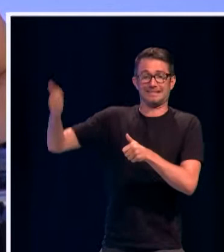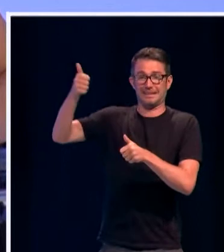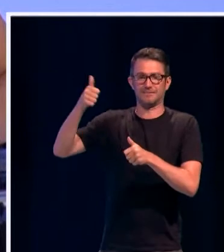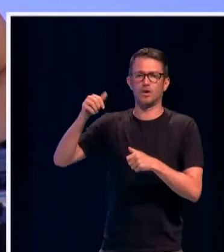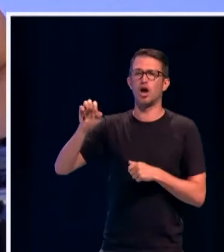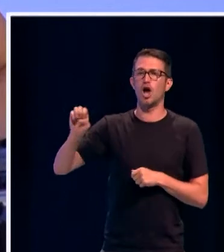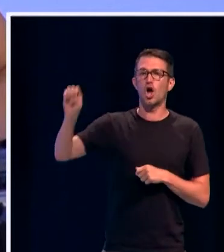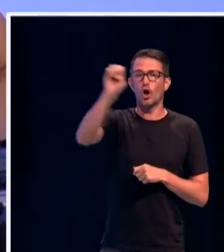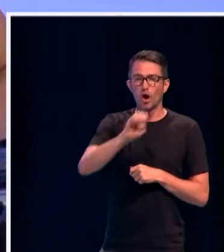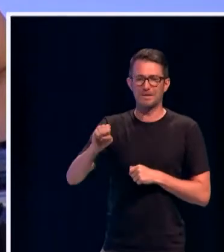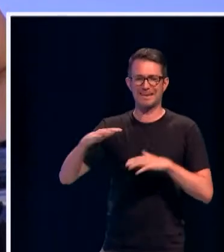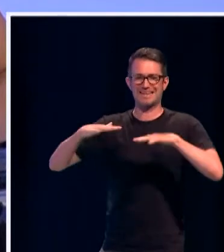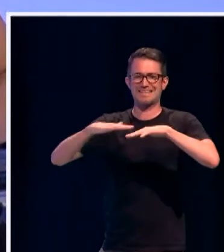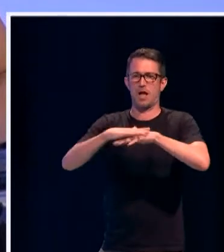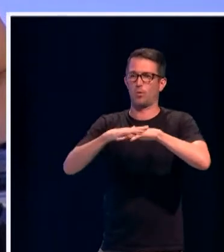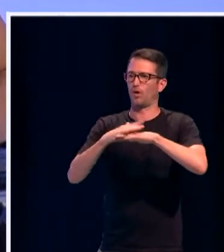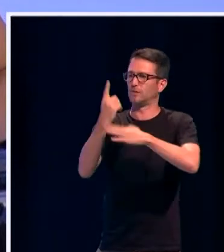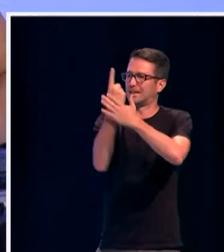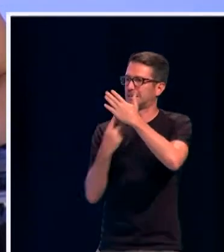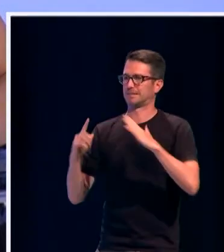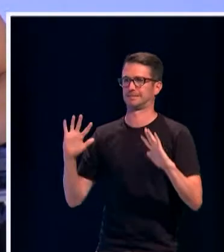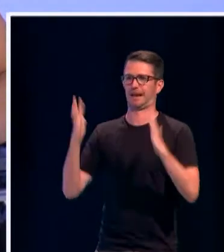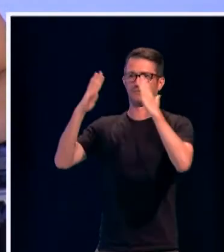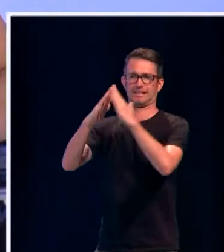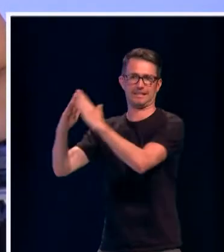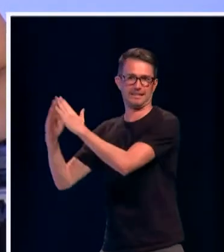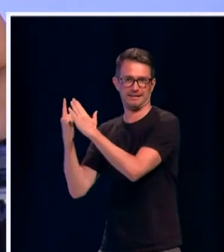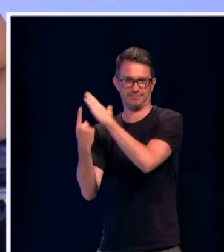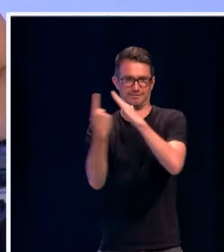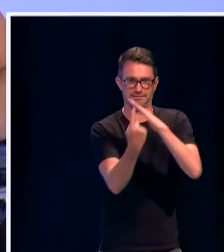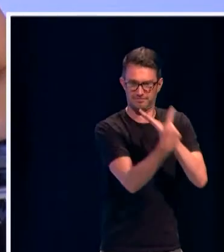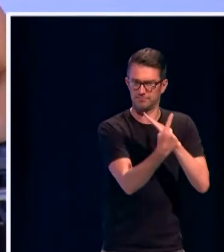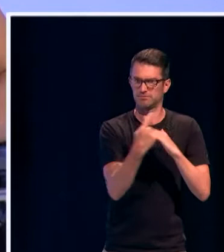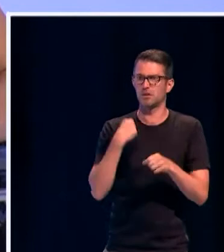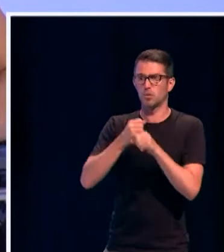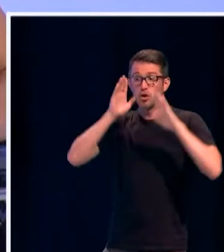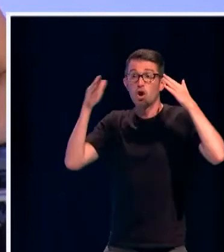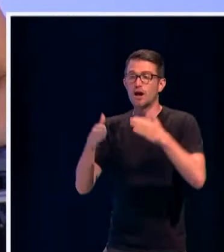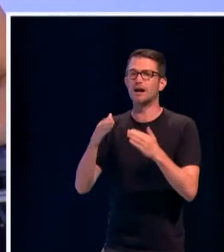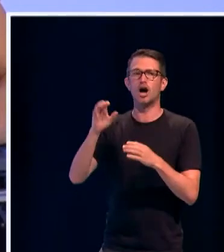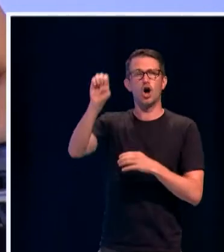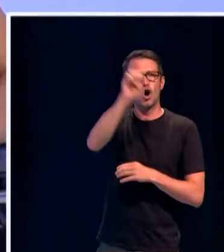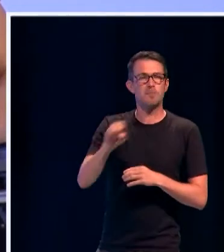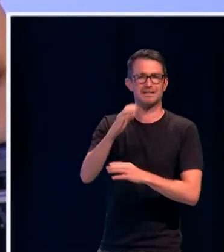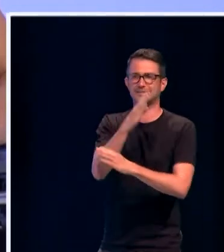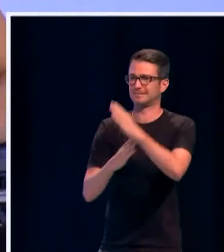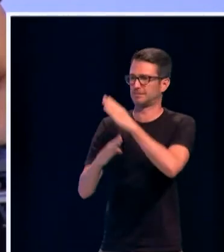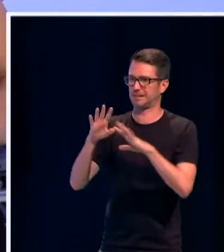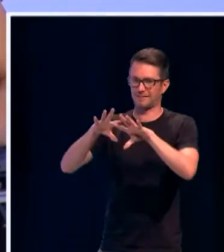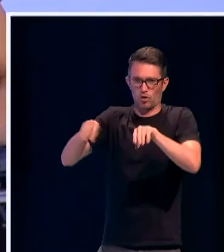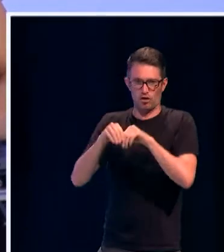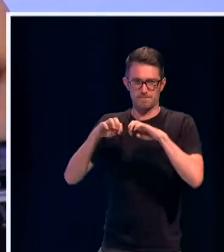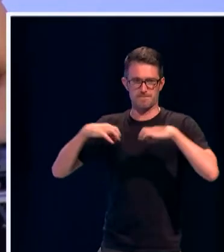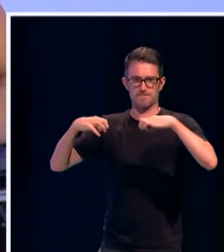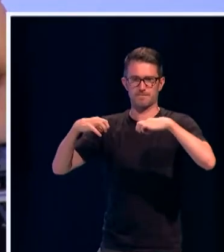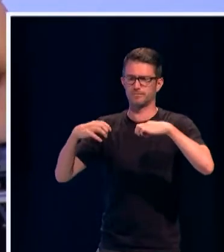European Disability Forum. We want to thank the organizers for inviting us today to moderate this session. So